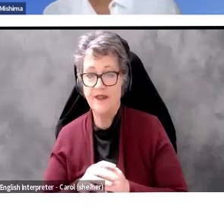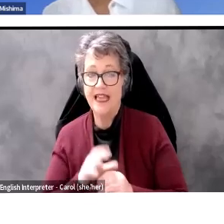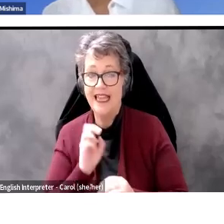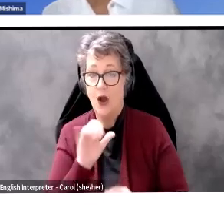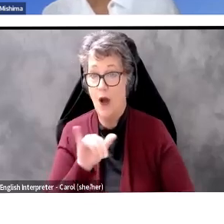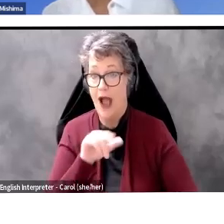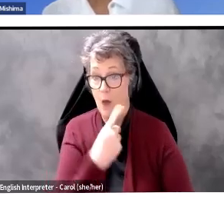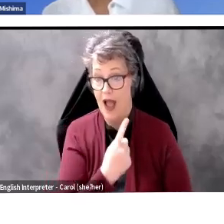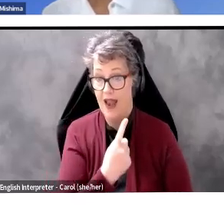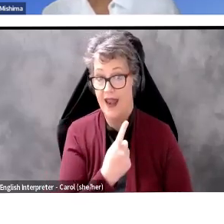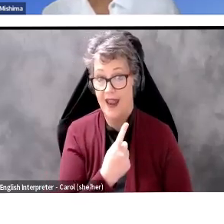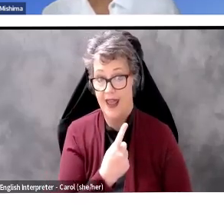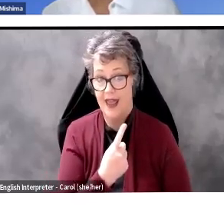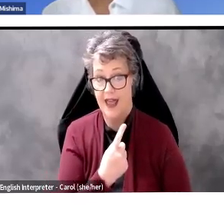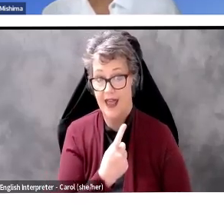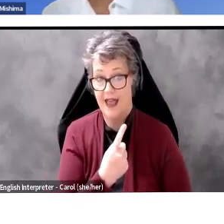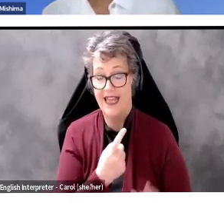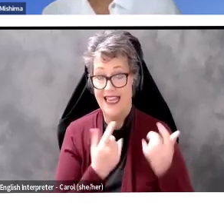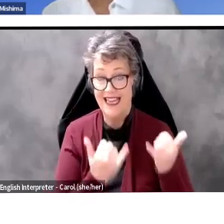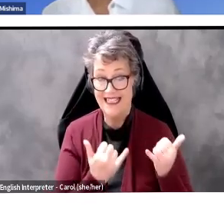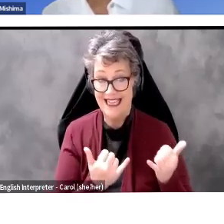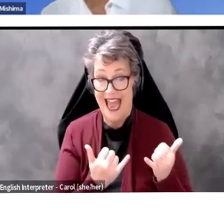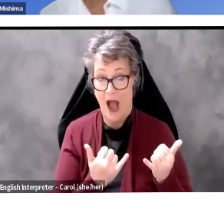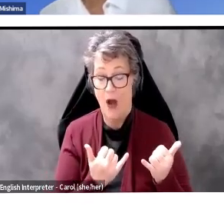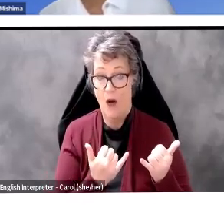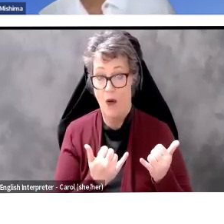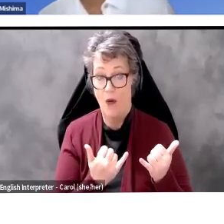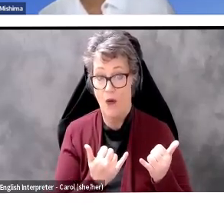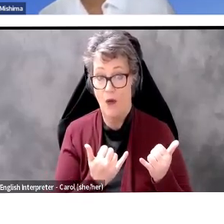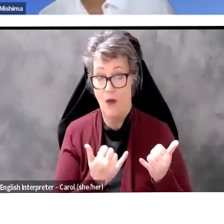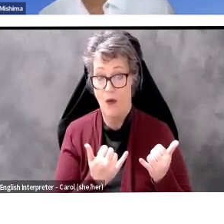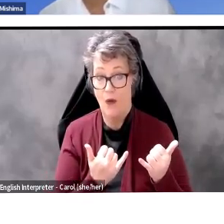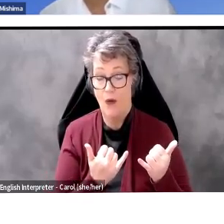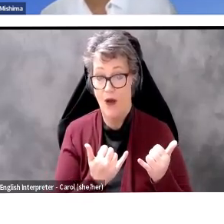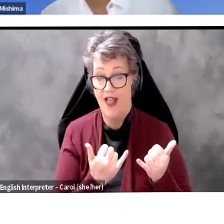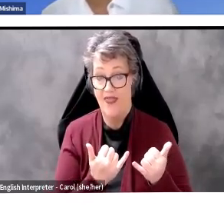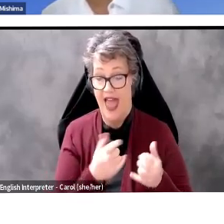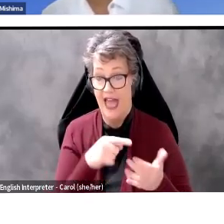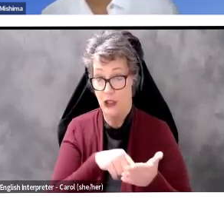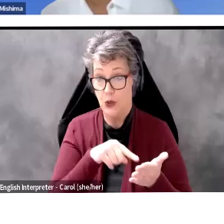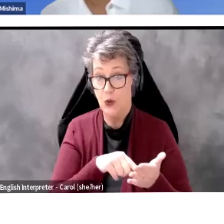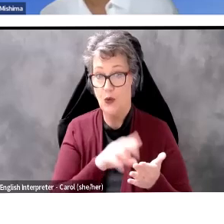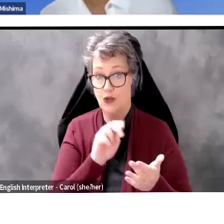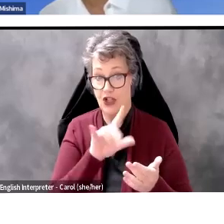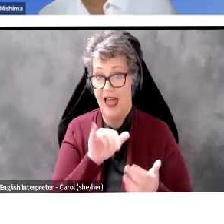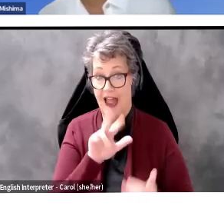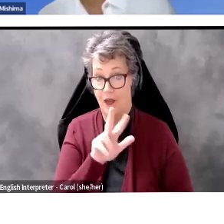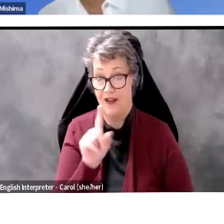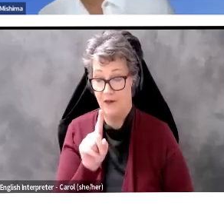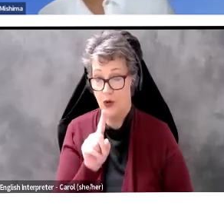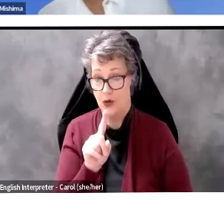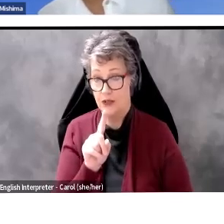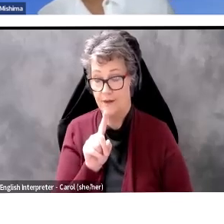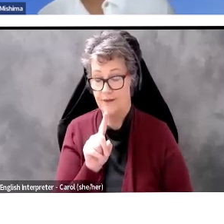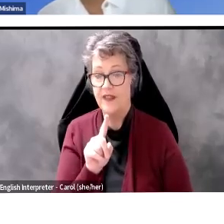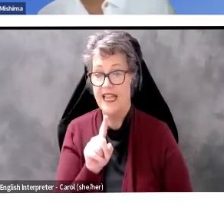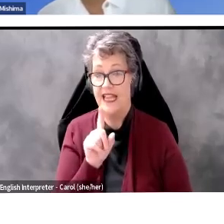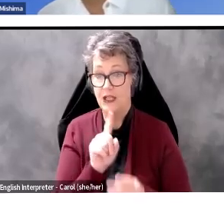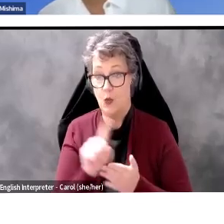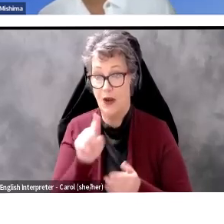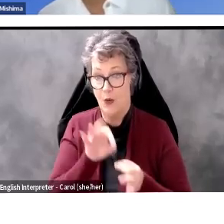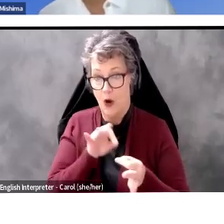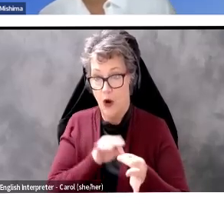1 is now the close of the amendment window will be July 31st, which is 1 week